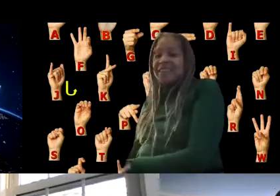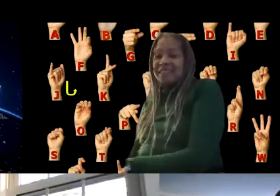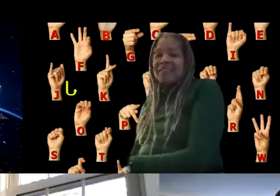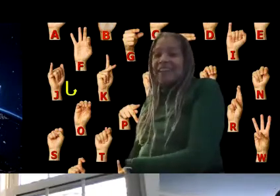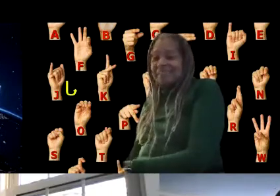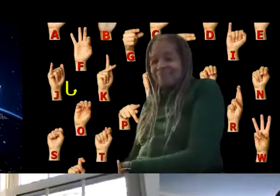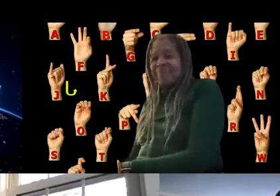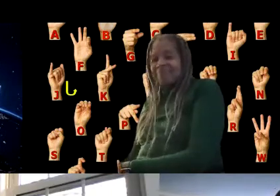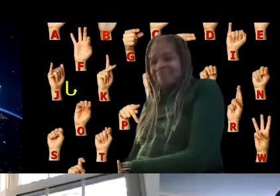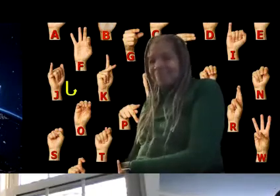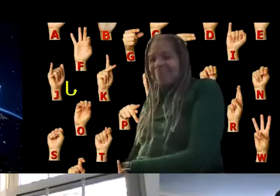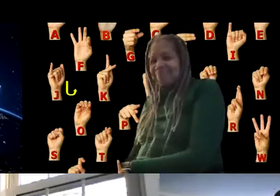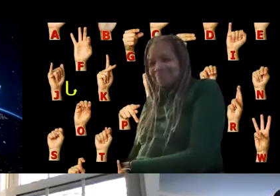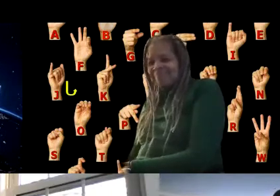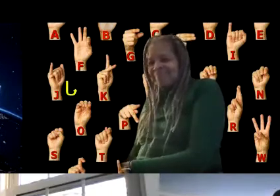easy nut to crack.